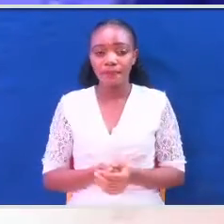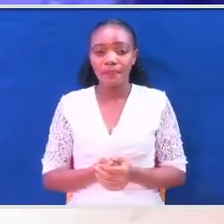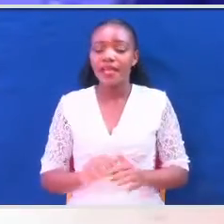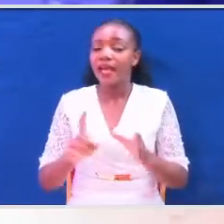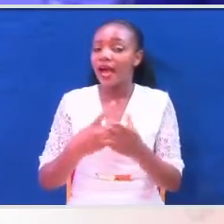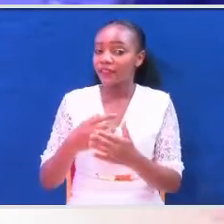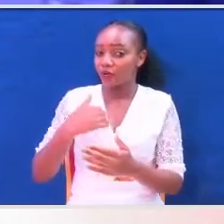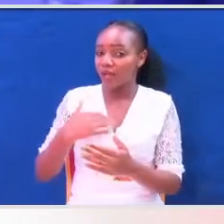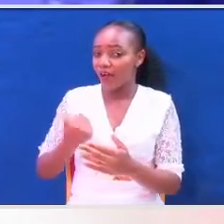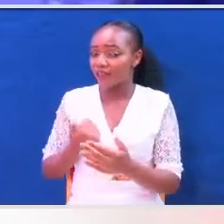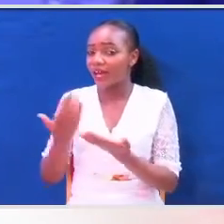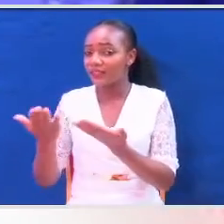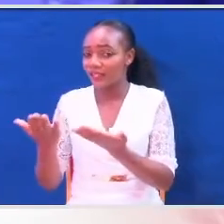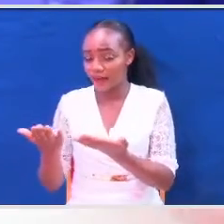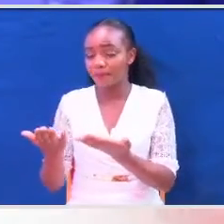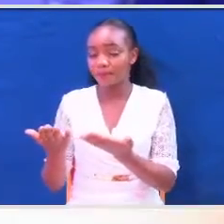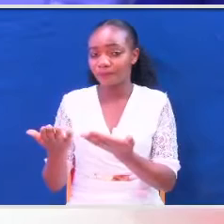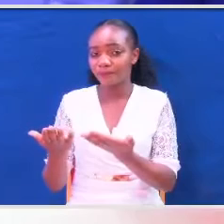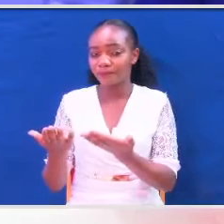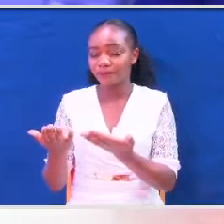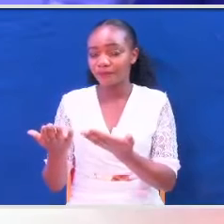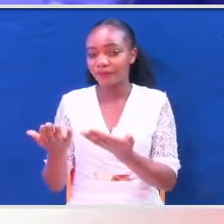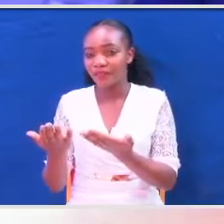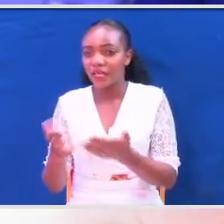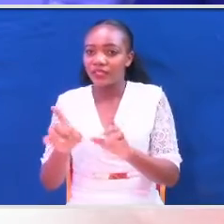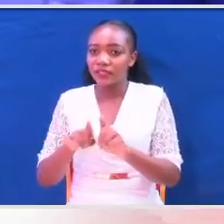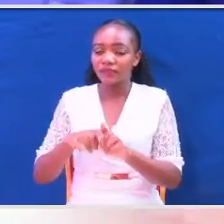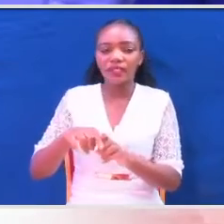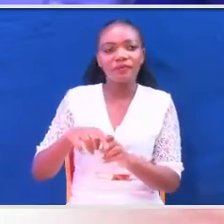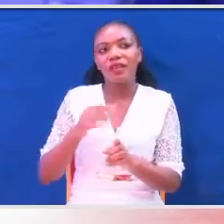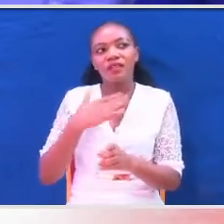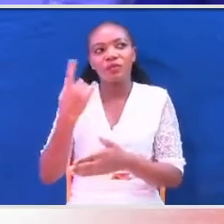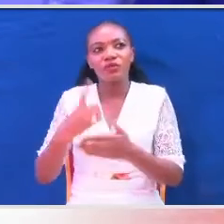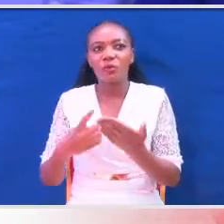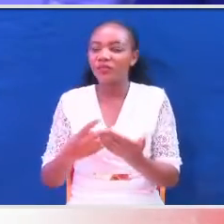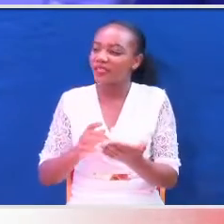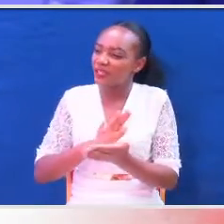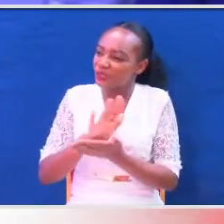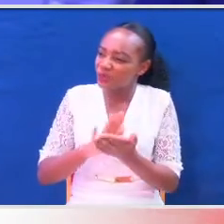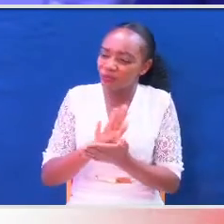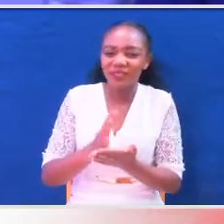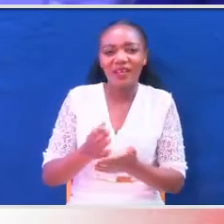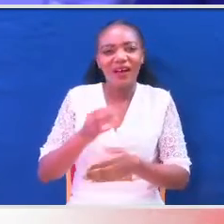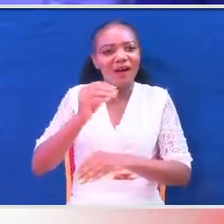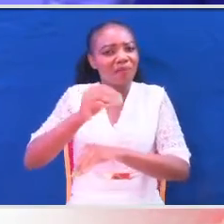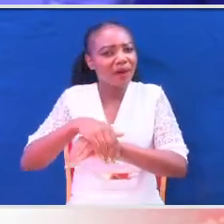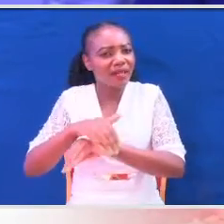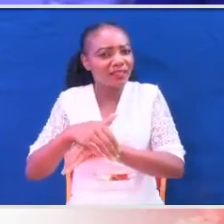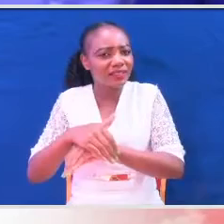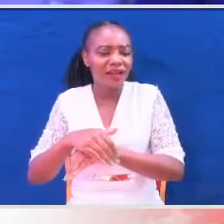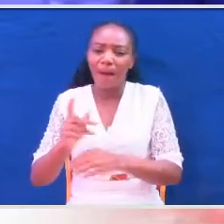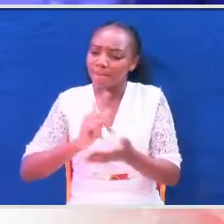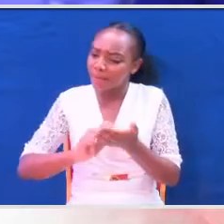So there are those girls who can be able to buy what they need in school, like soap, pads, pens, and